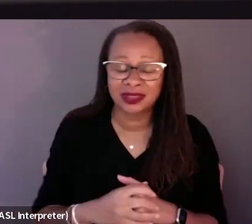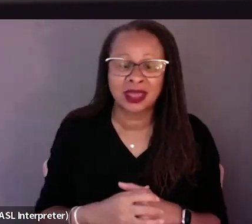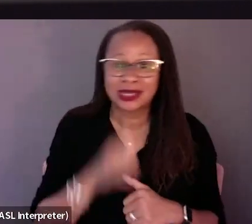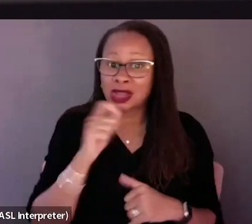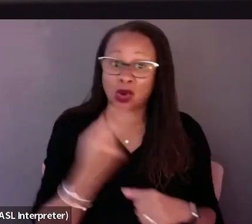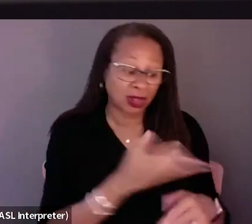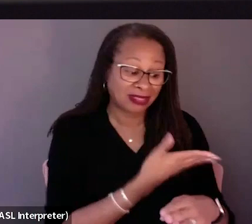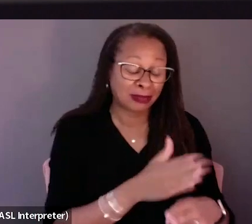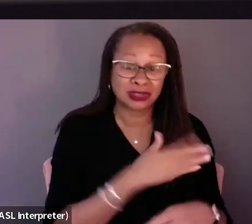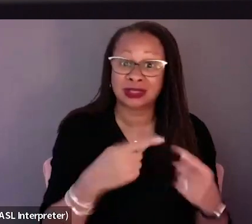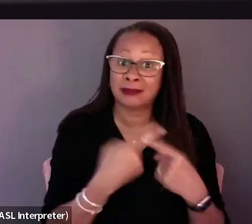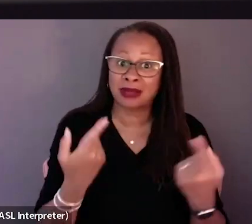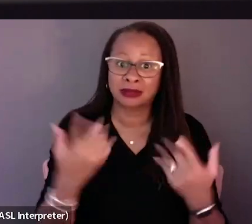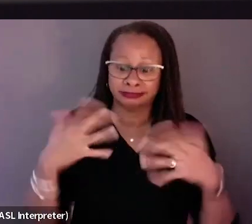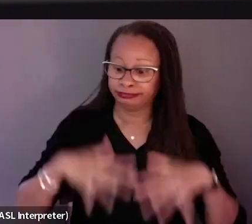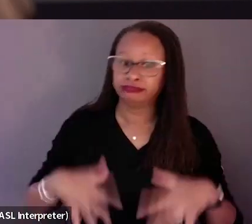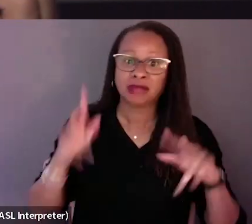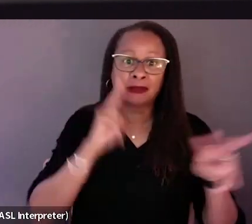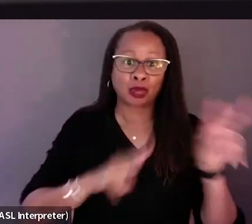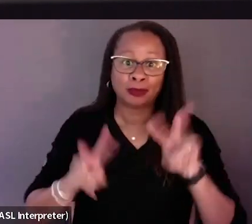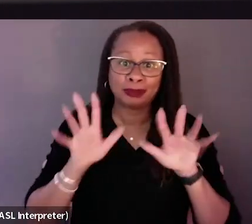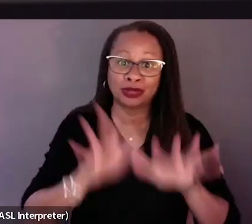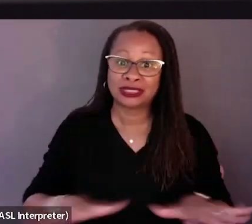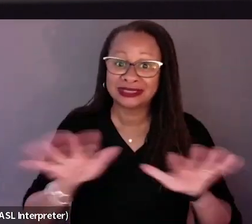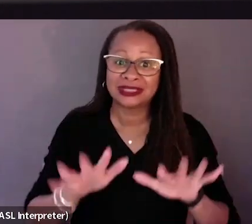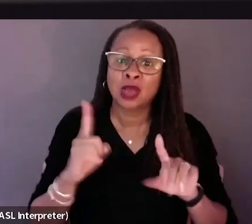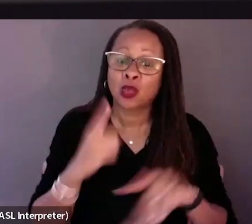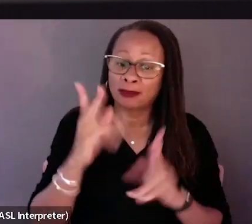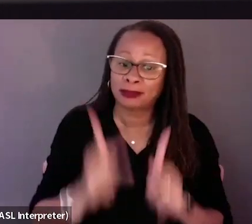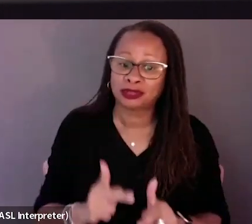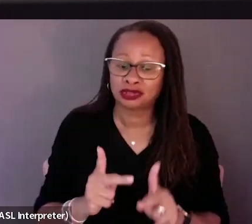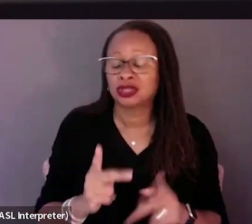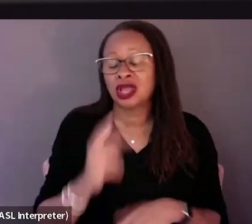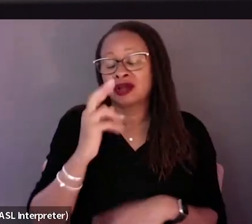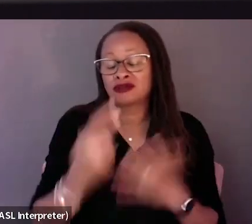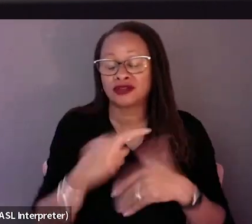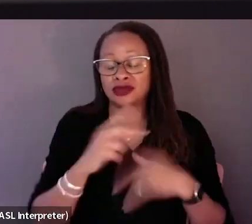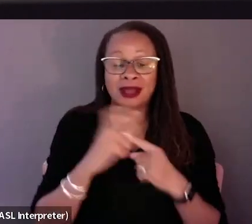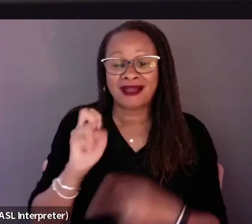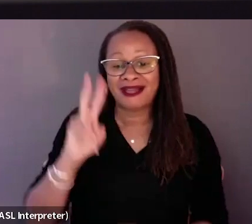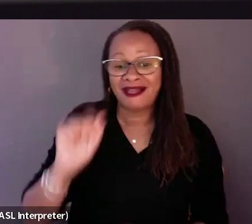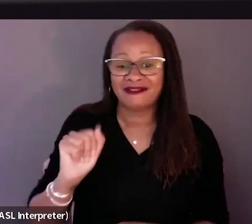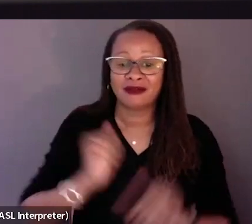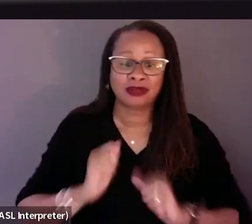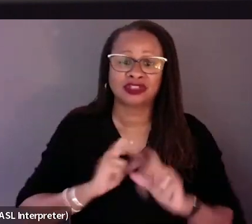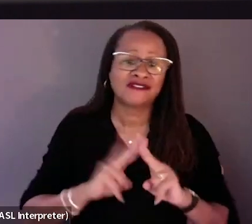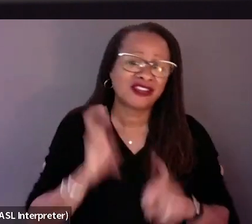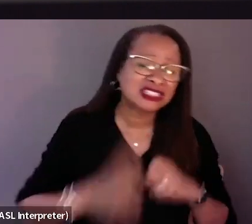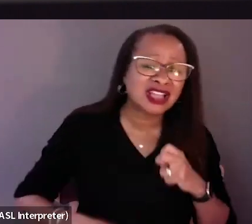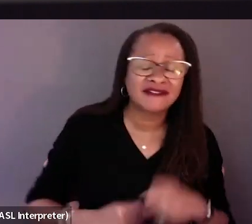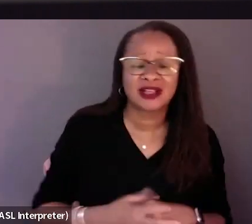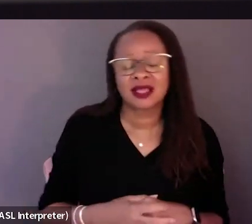music. So I remember, for example, like what was in the reviews about Eva performances, like she's like really tough, and in this